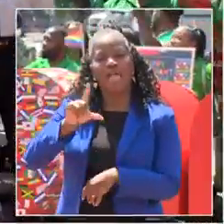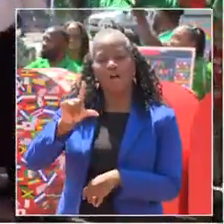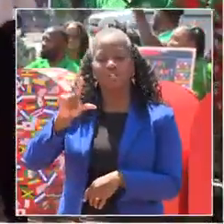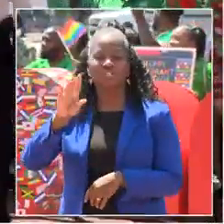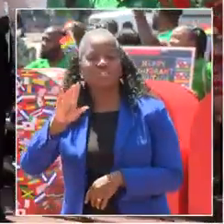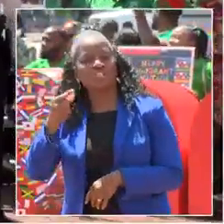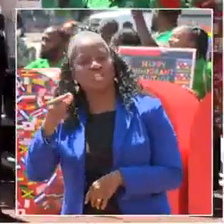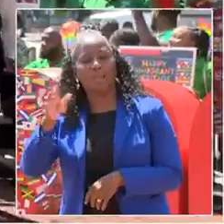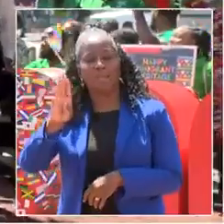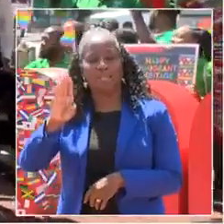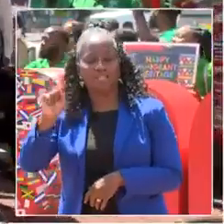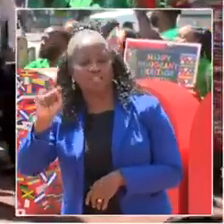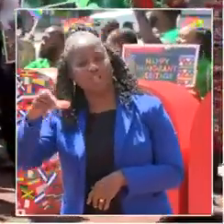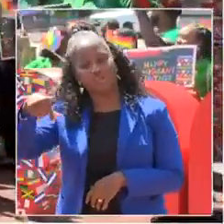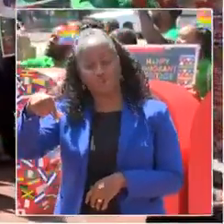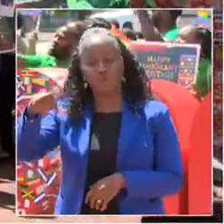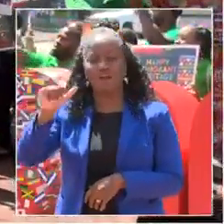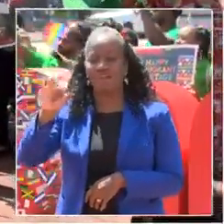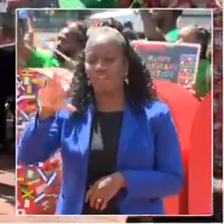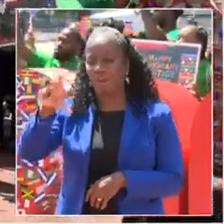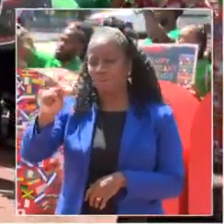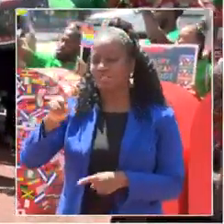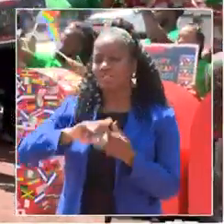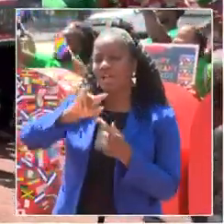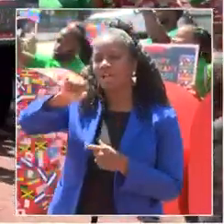LGBTQ affairs, Japra Bowles.